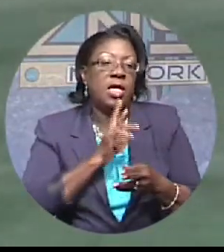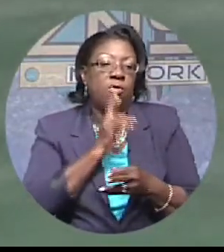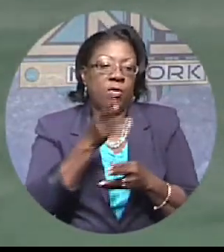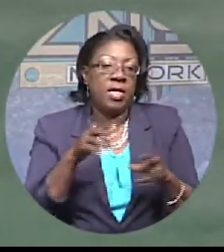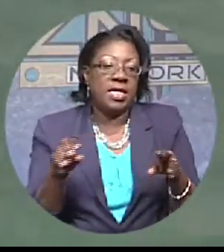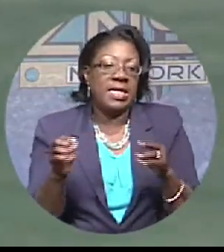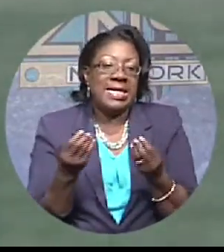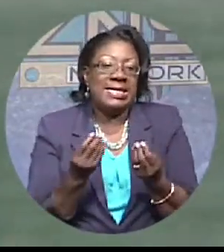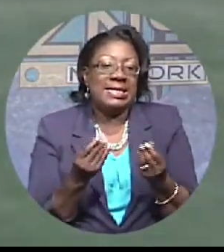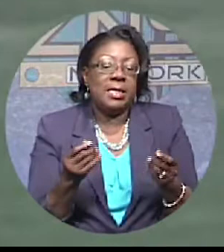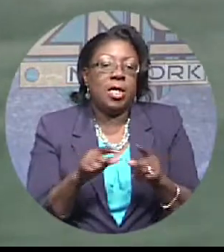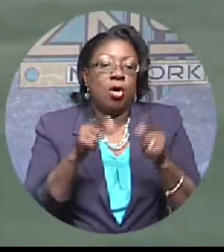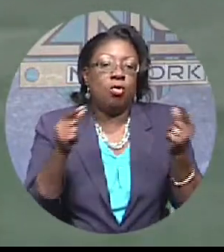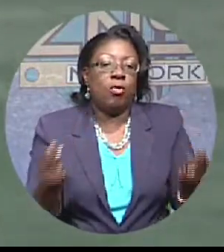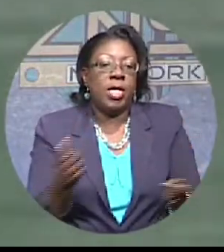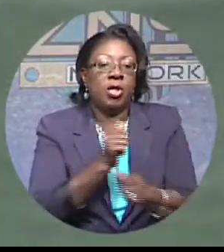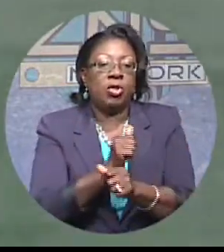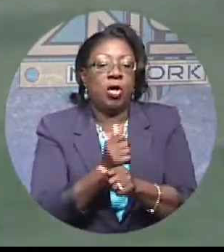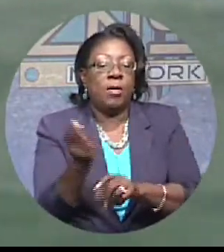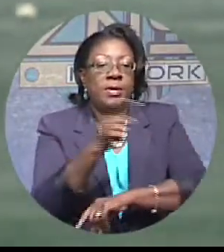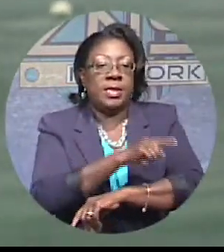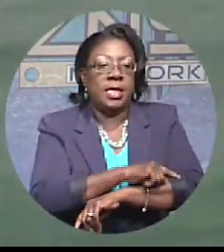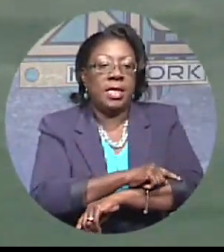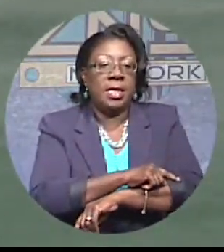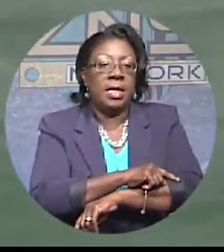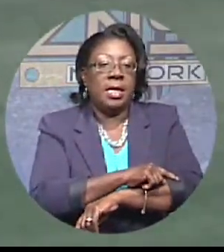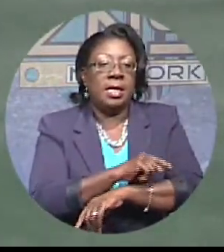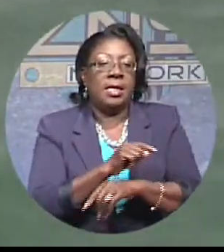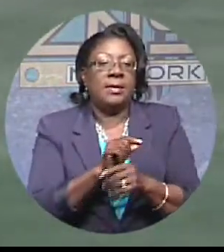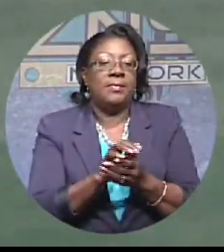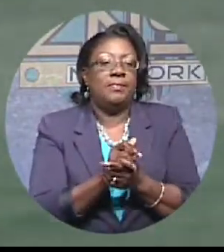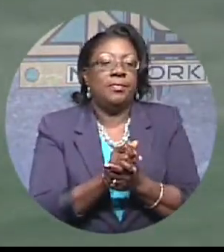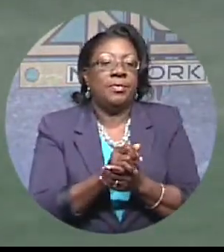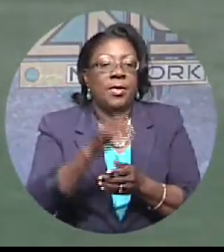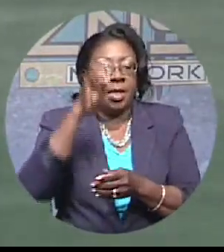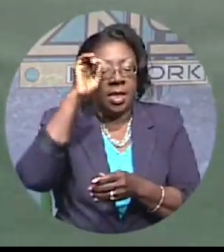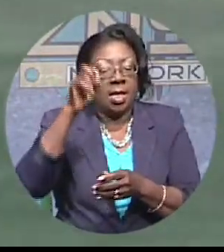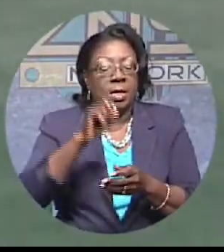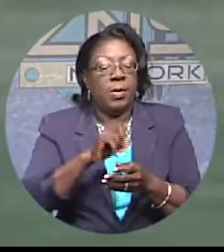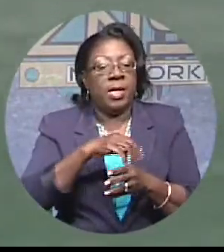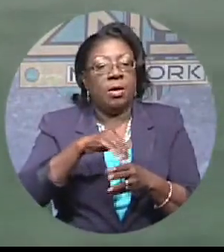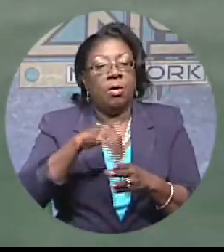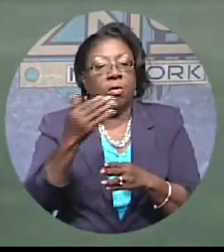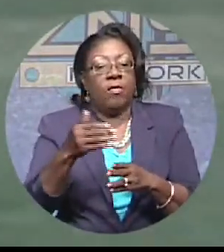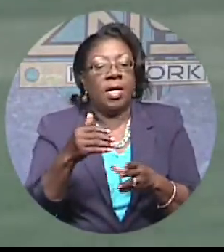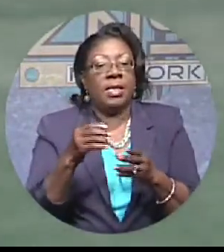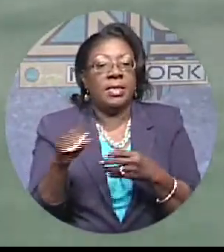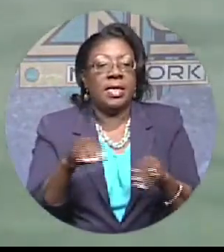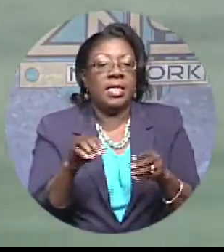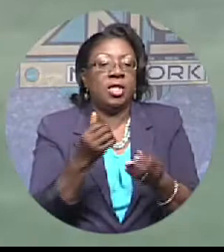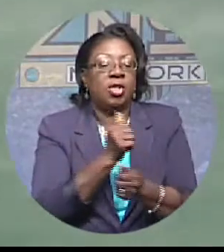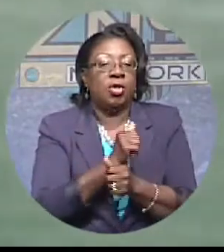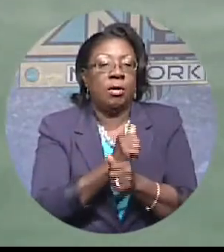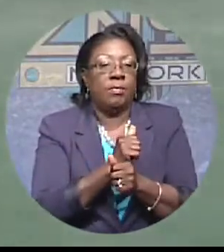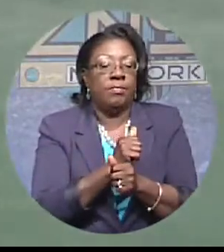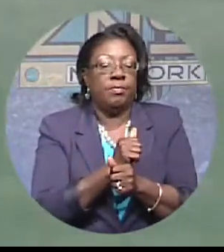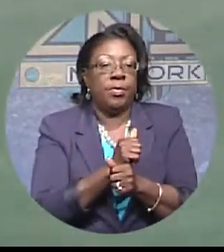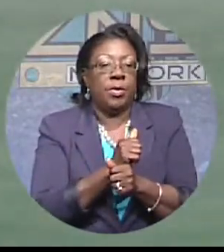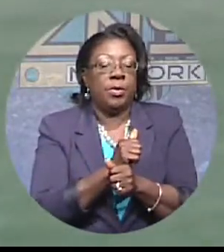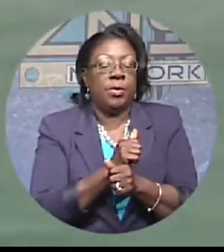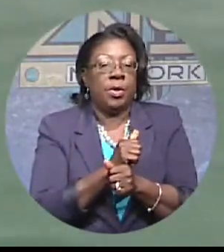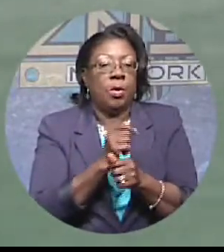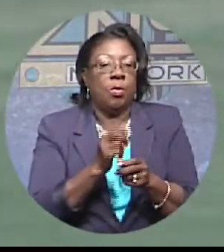a great job today. You know, especially Officer Pratt. He bent over backwards and did his job. And what was